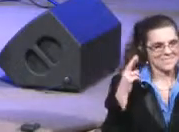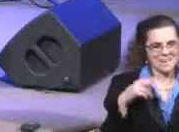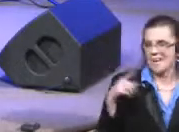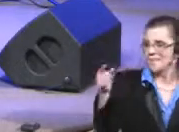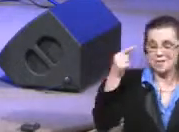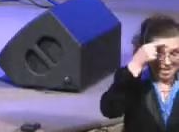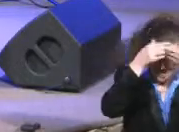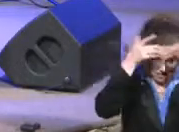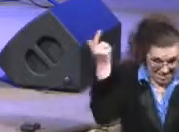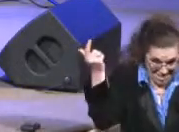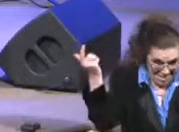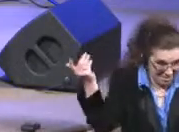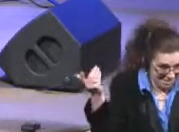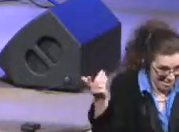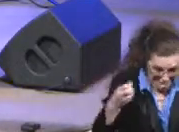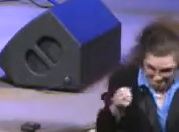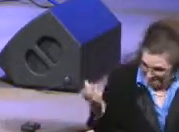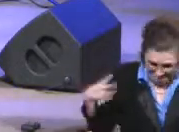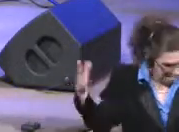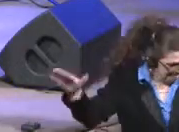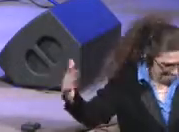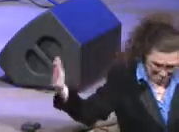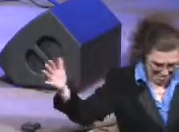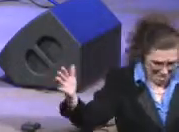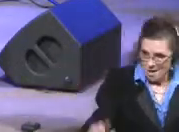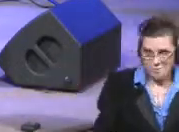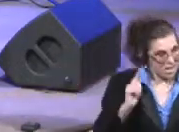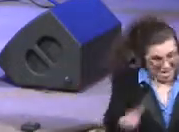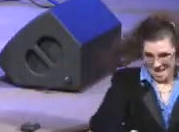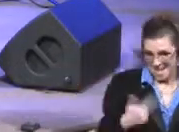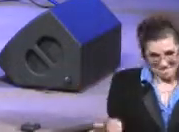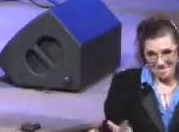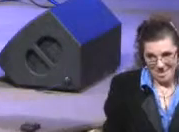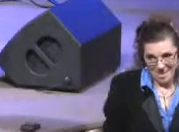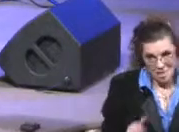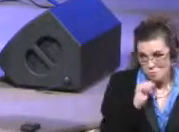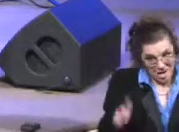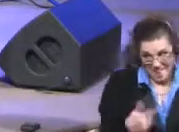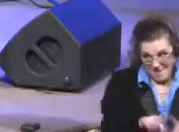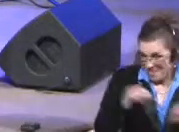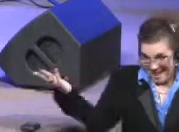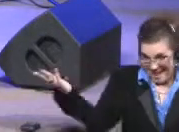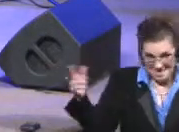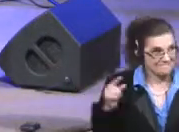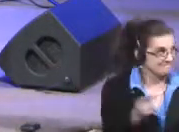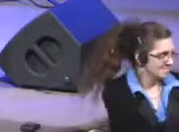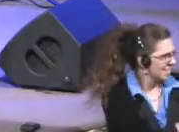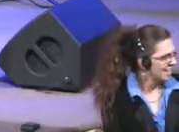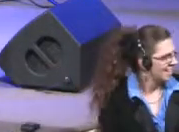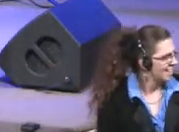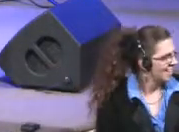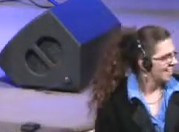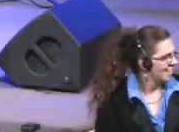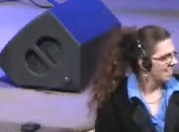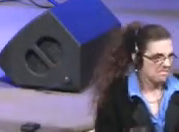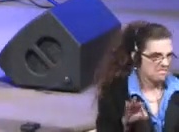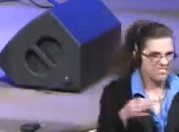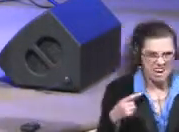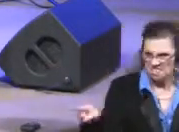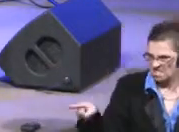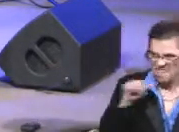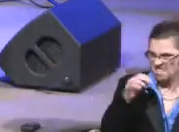out of your mind. You can't get him off your hand. You can't outlive him. And friend, you can't live without him. Well, the Pharisees couldn't stand him,